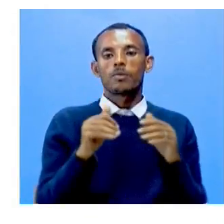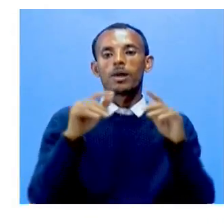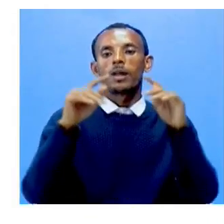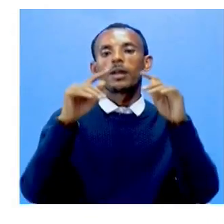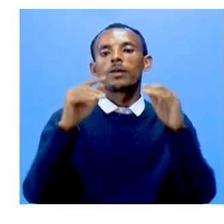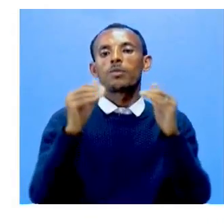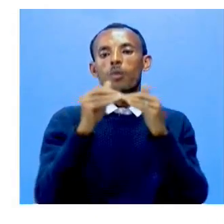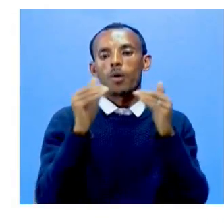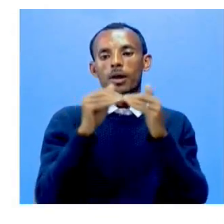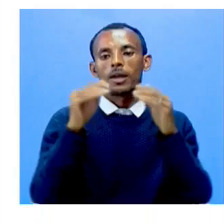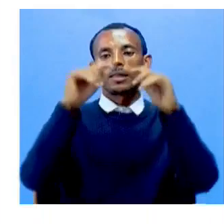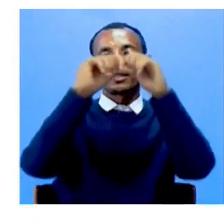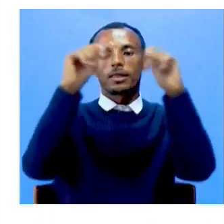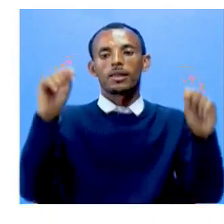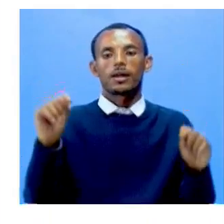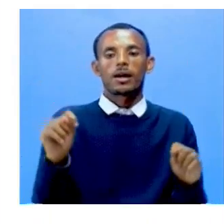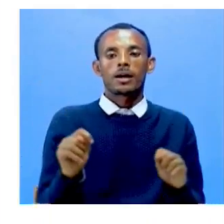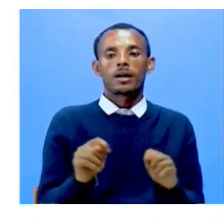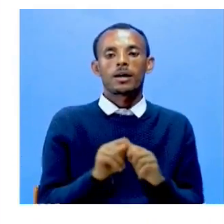congruent